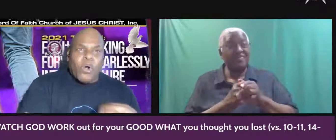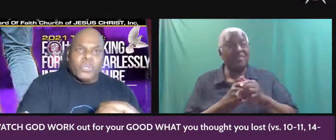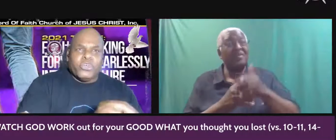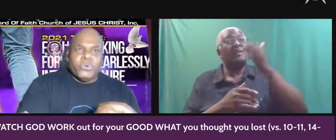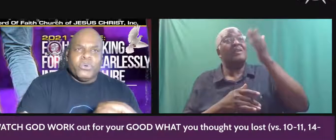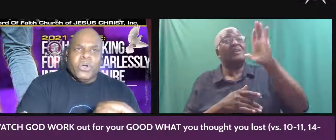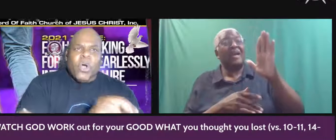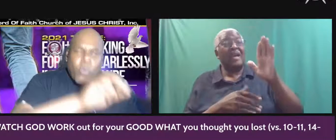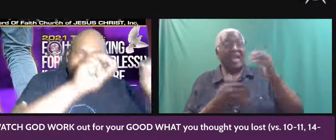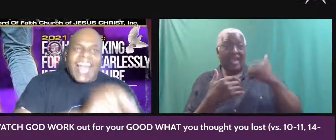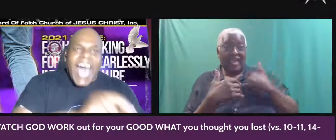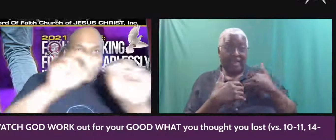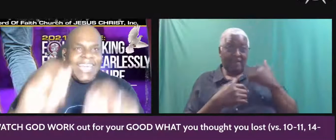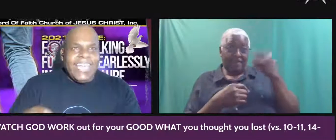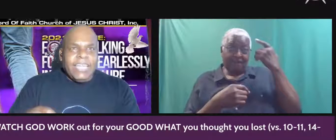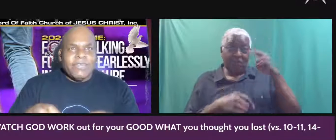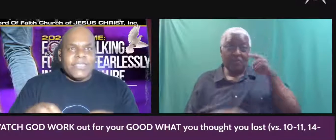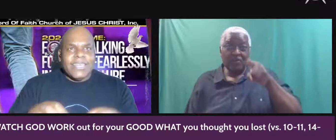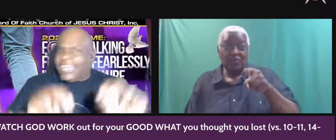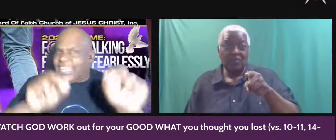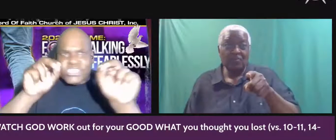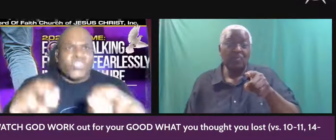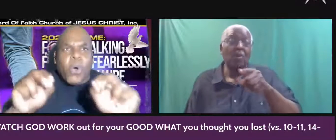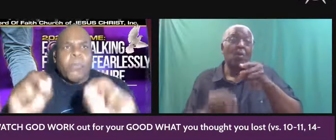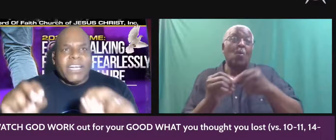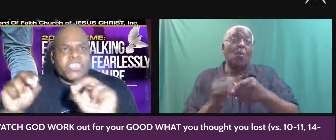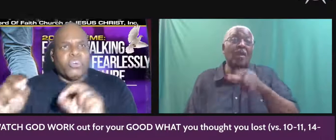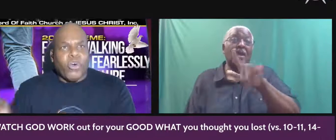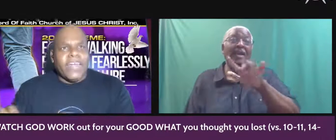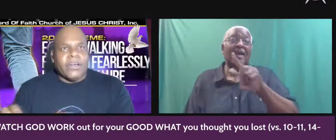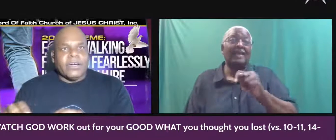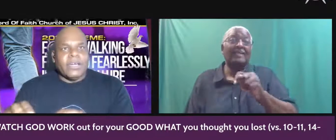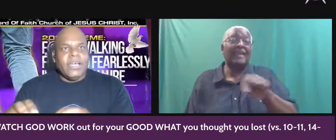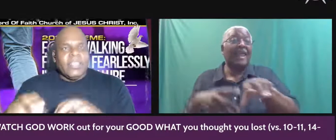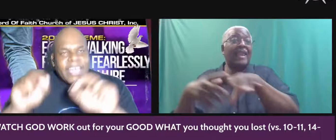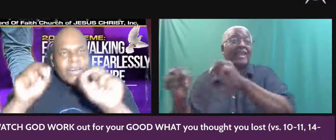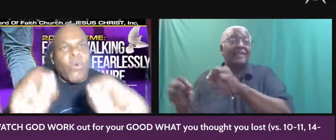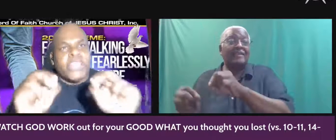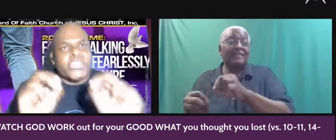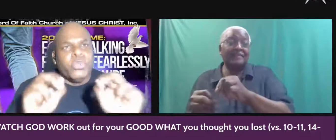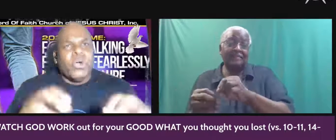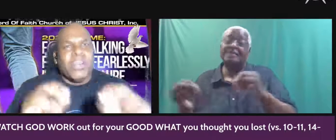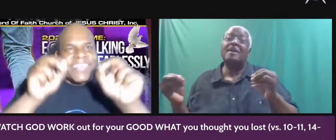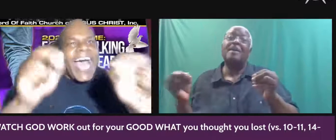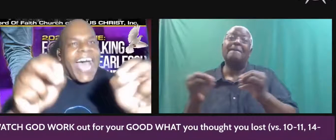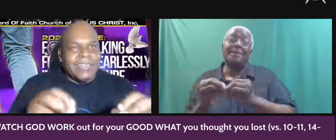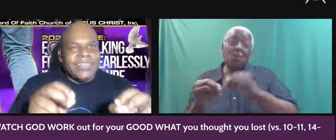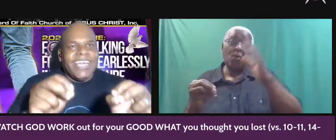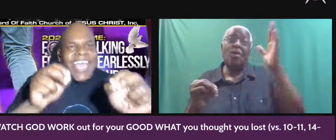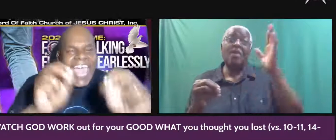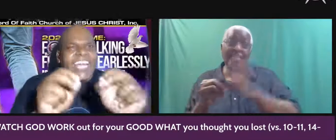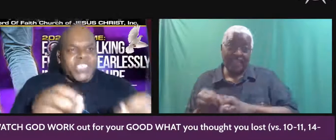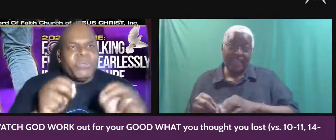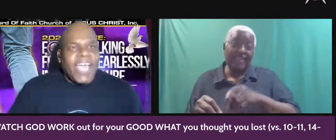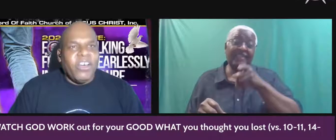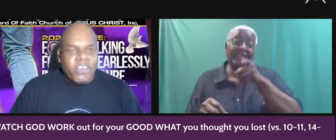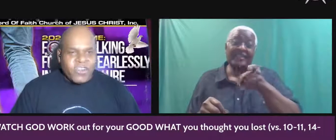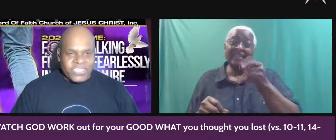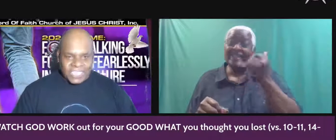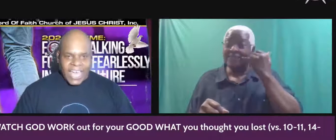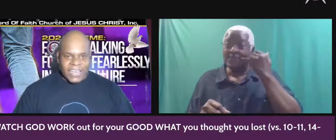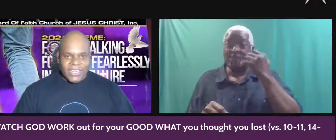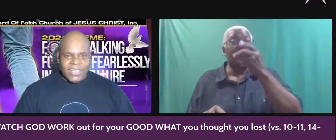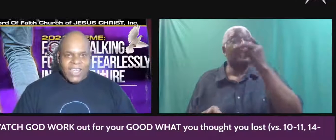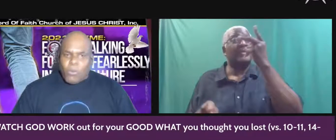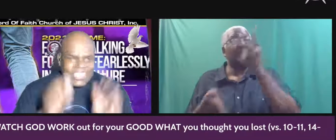has for you when Lot leaves is so much greater than what you would have gotten had you held